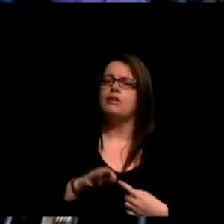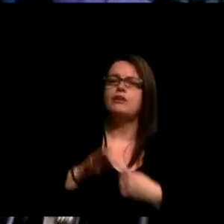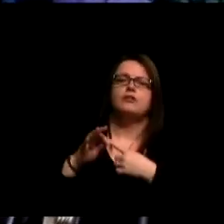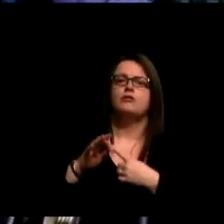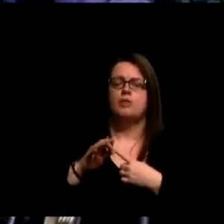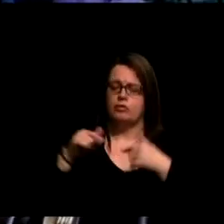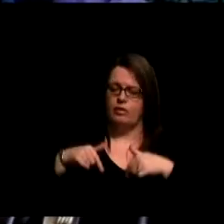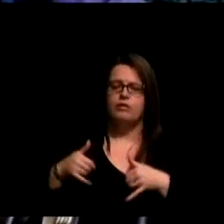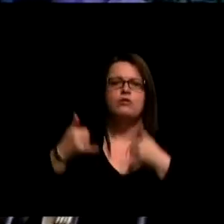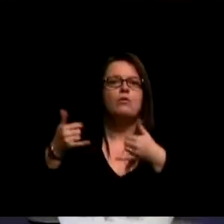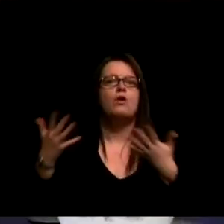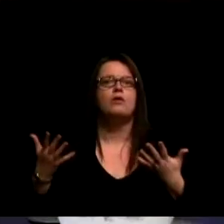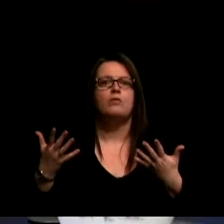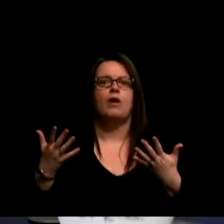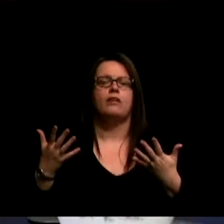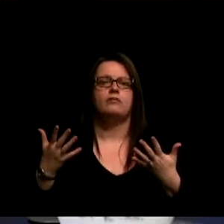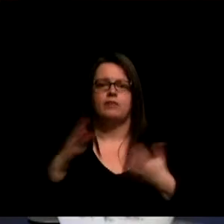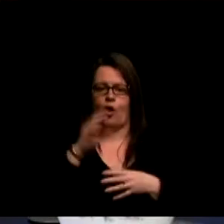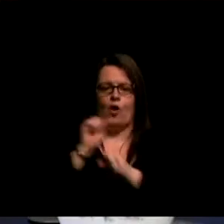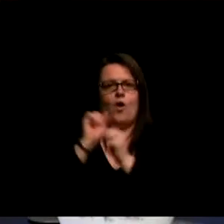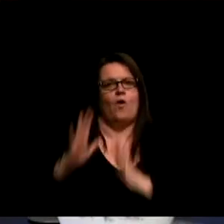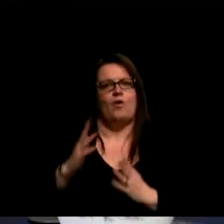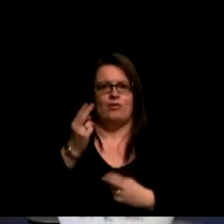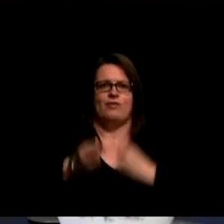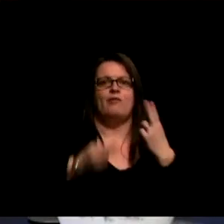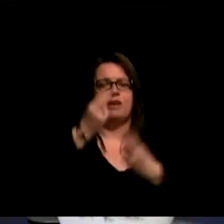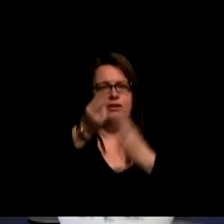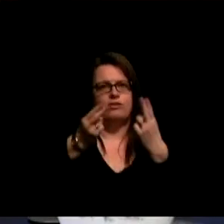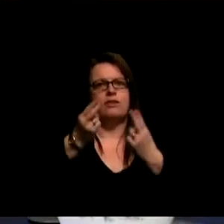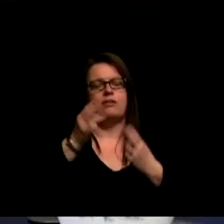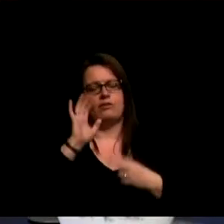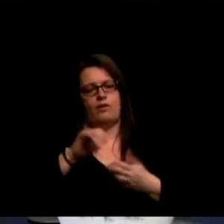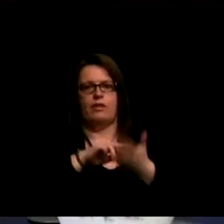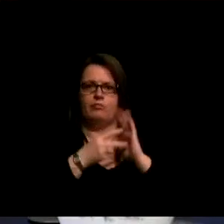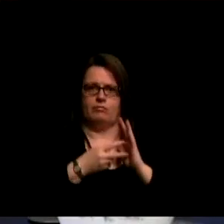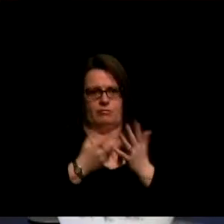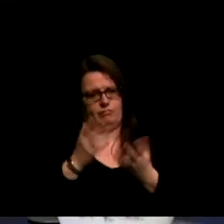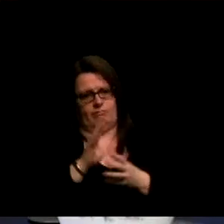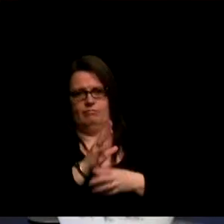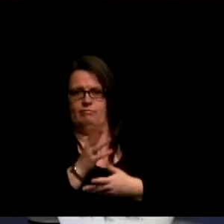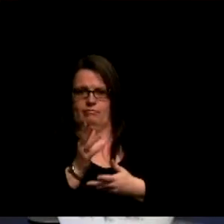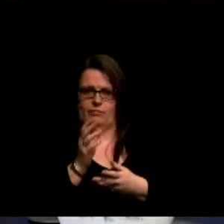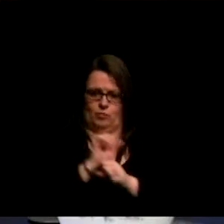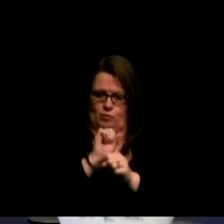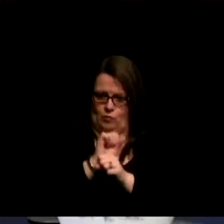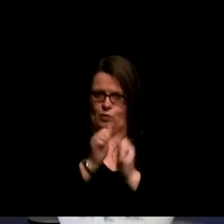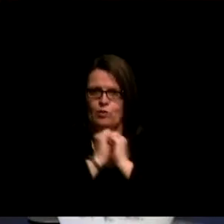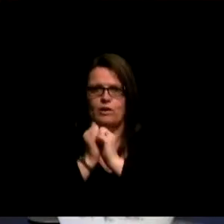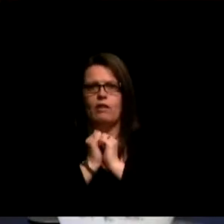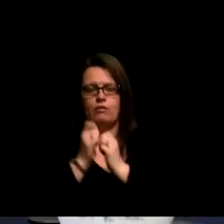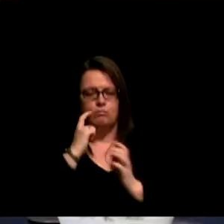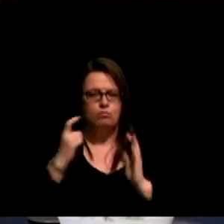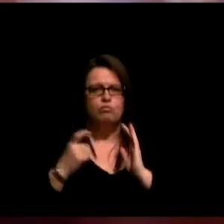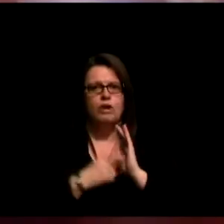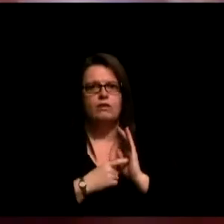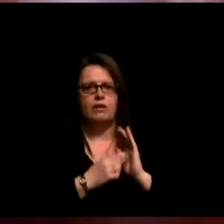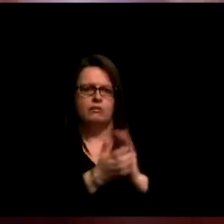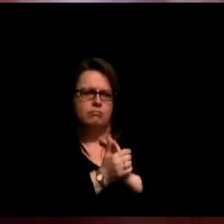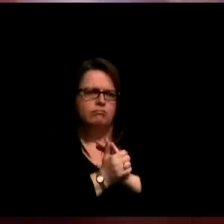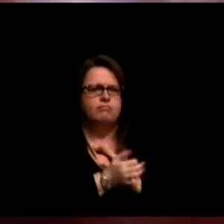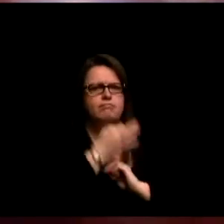it is nominated by your peers, and this is recognition amongst your peer group about the excellent public service that you're